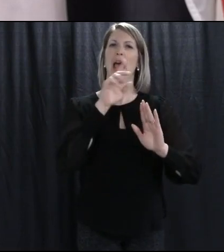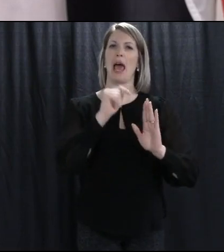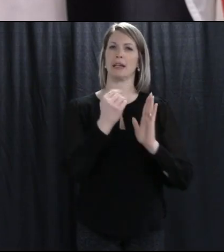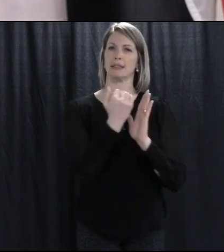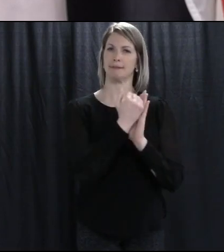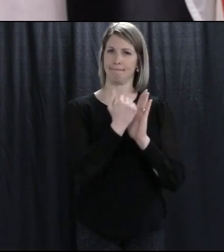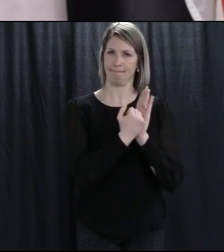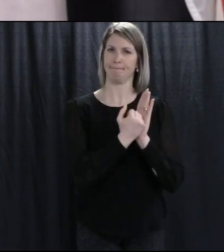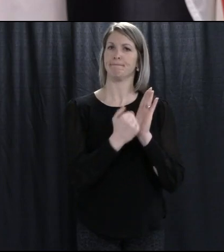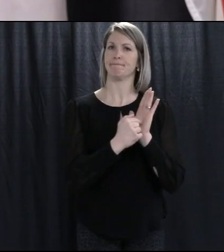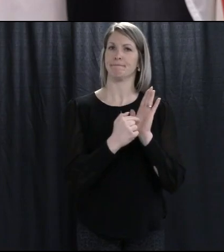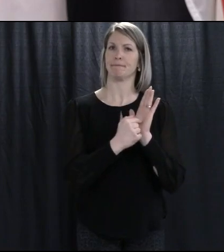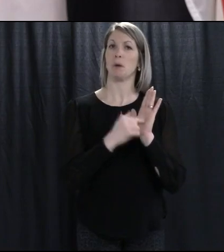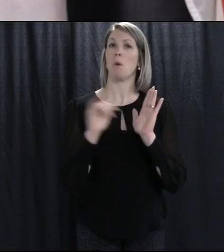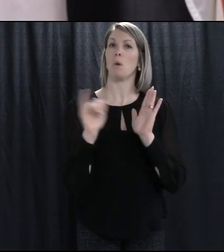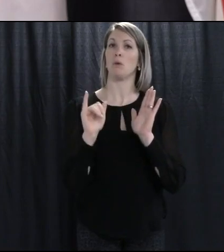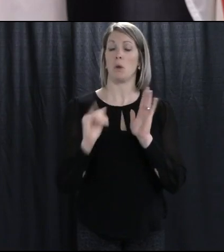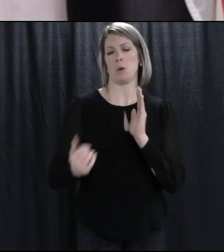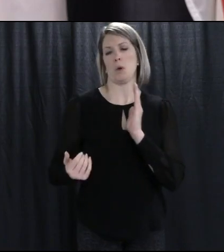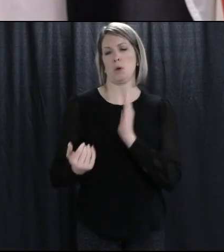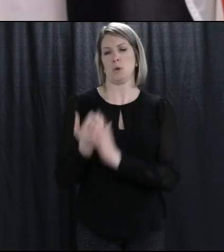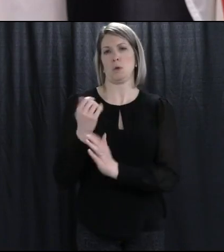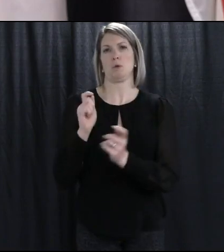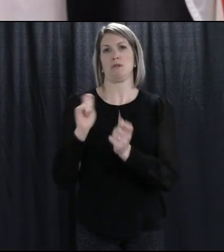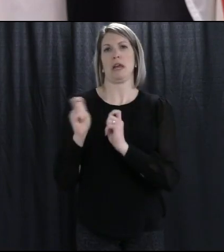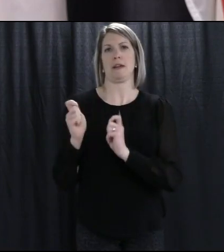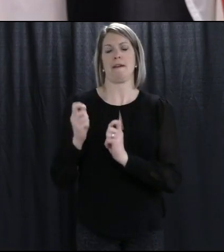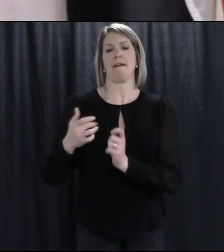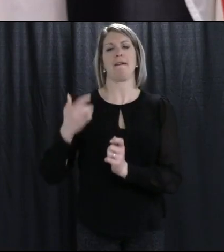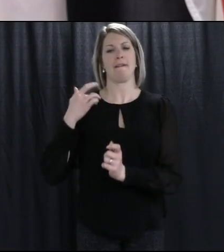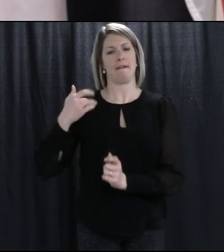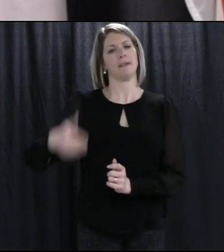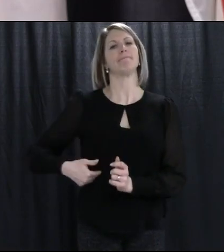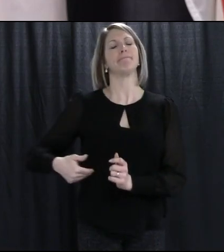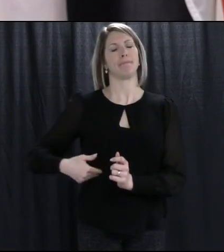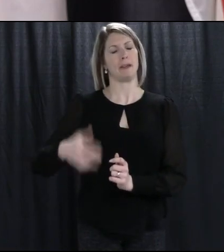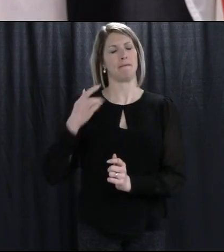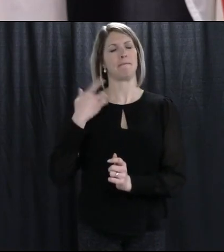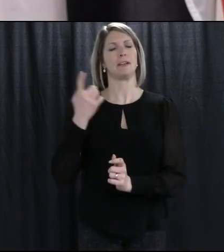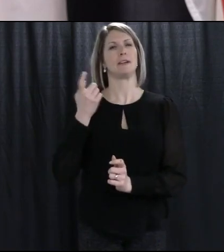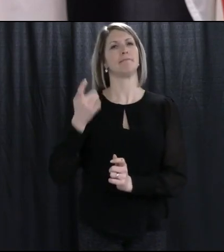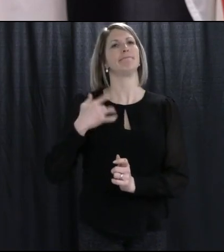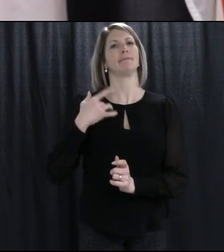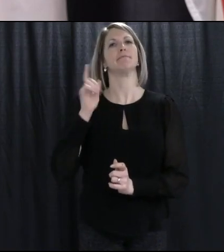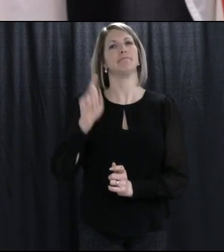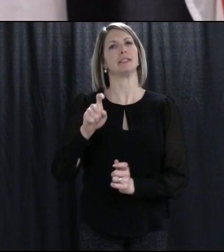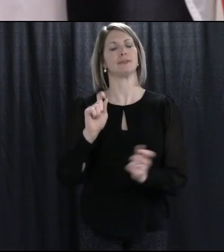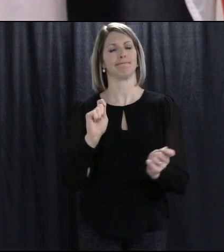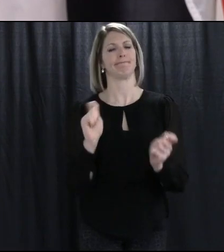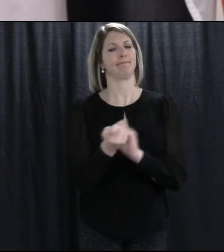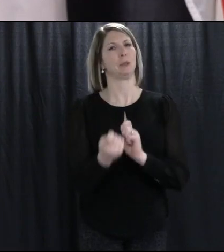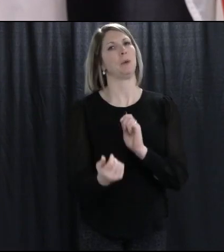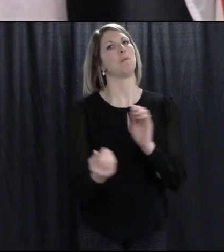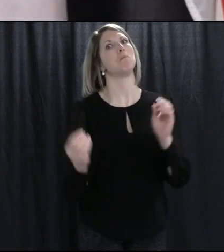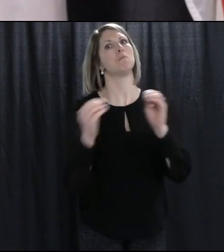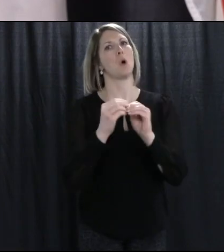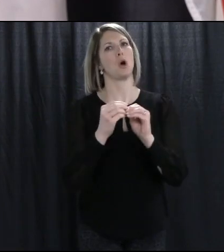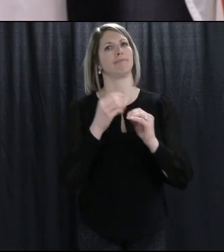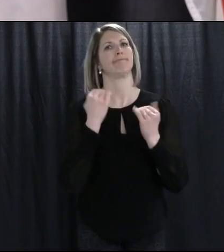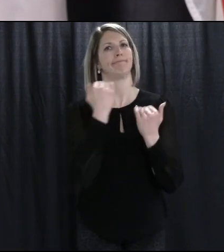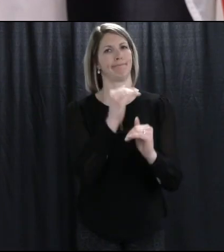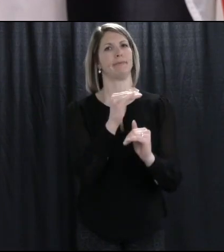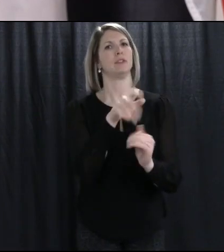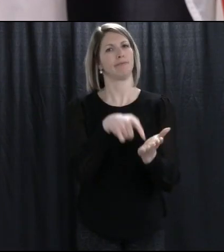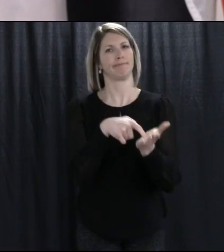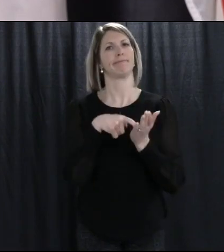are necessary at this time. Minister Hagee will talk about those changes in a moment, but first, there are a few things